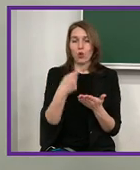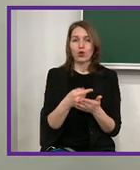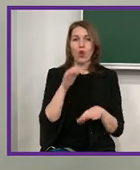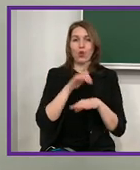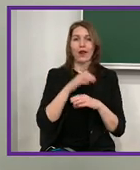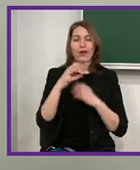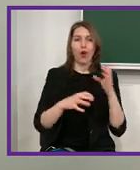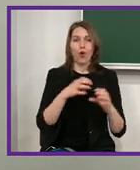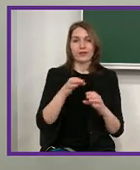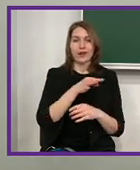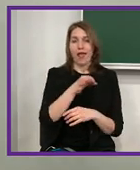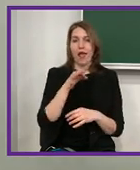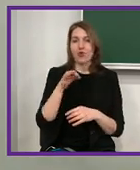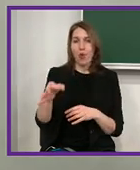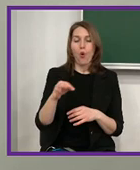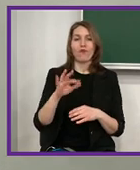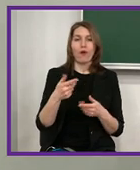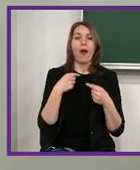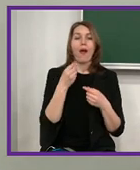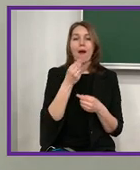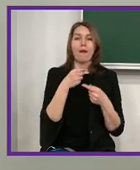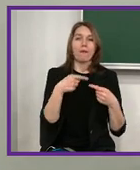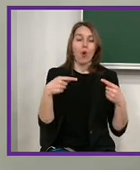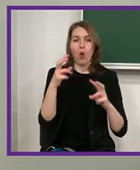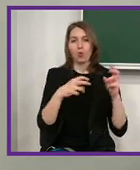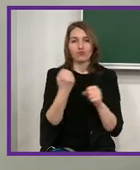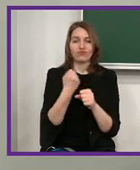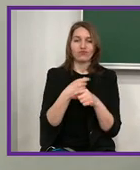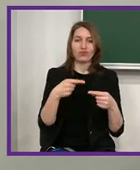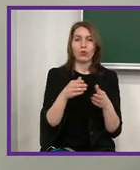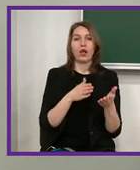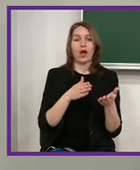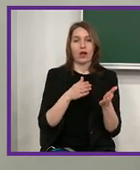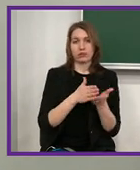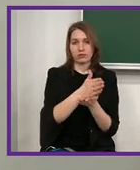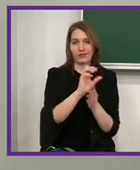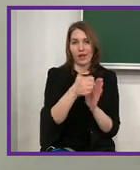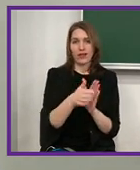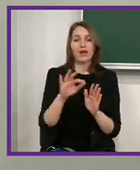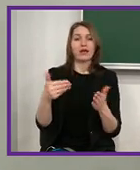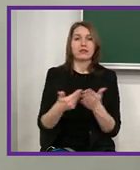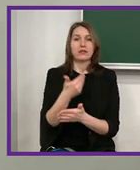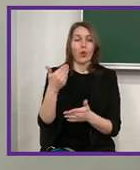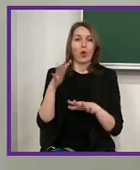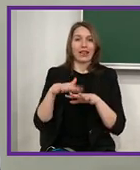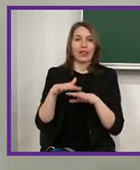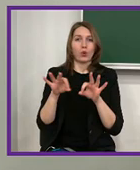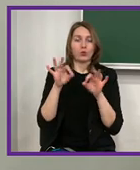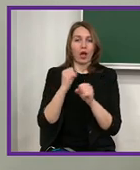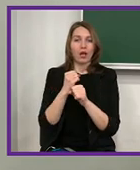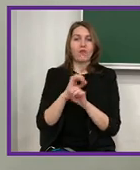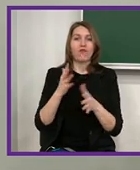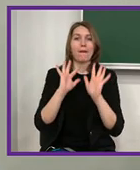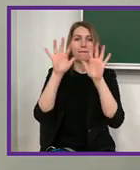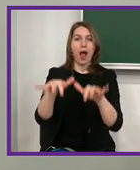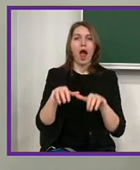by, for example, the entry into a new market or a kind of a new acquisition or something like that. But for a lot of companies that are